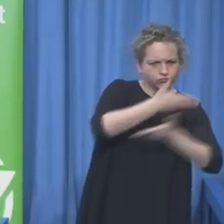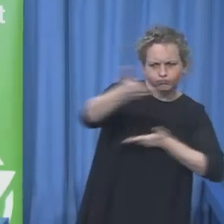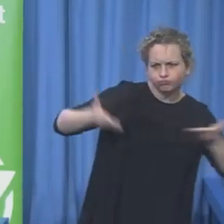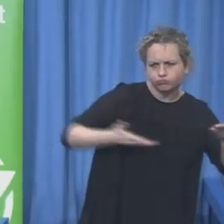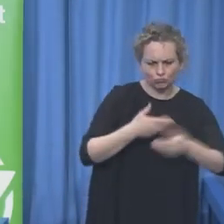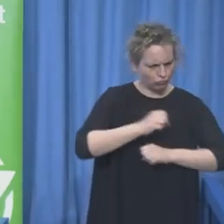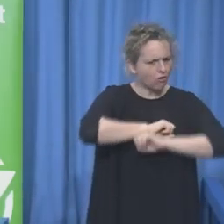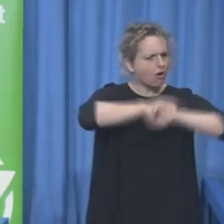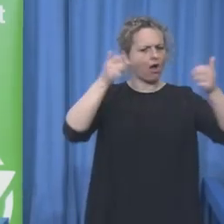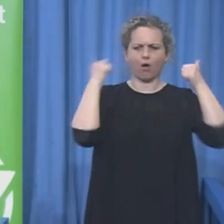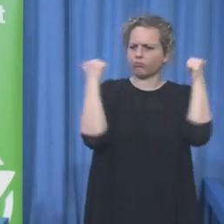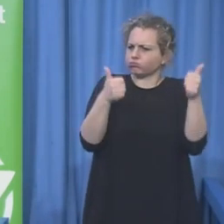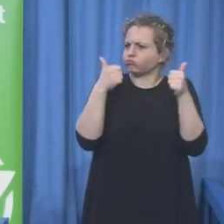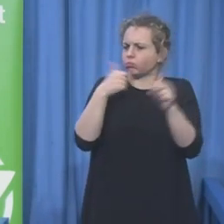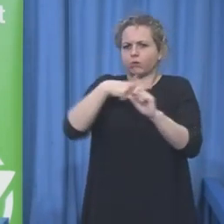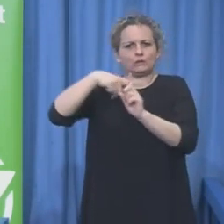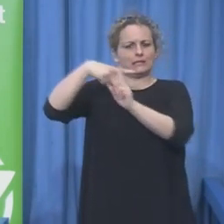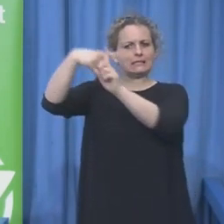Next.